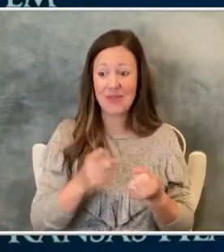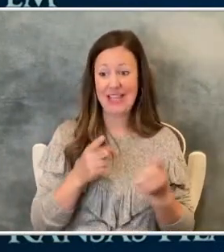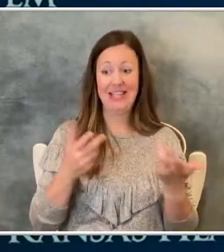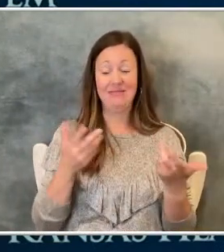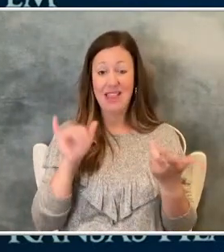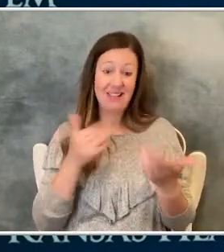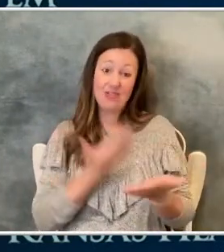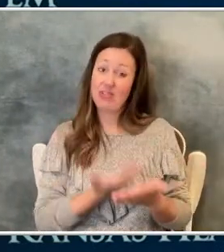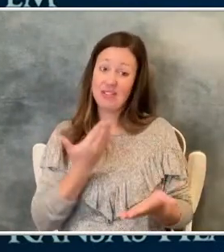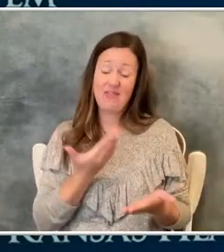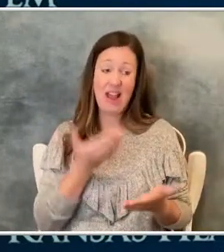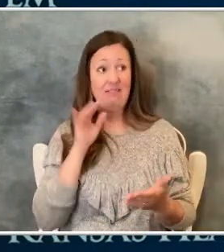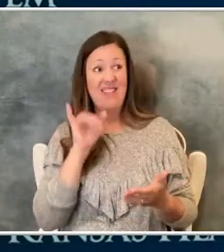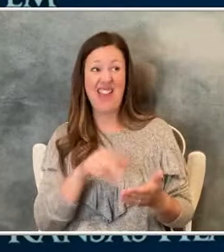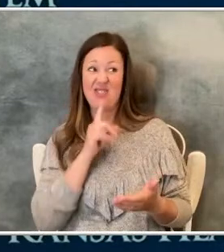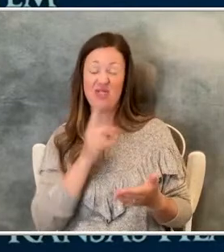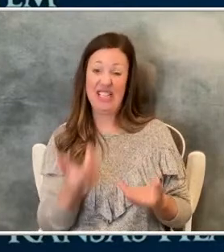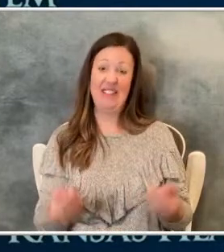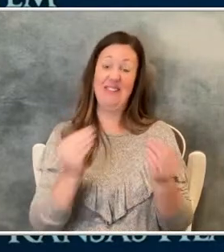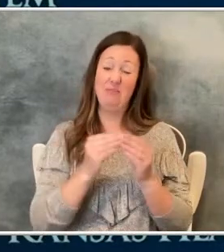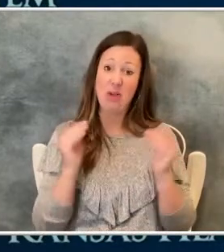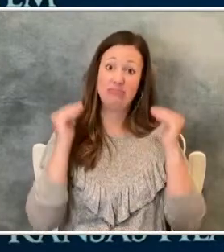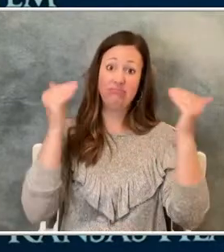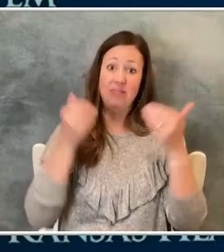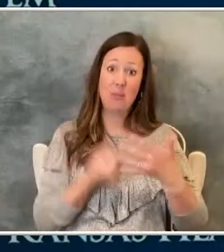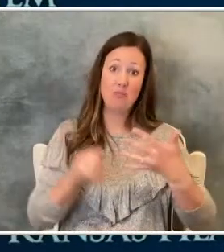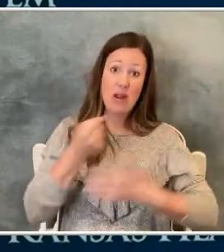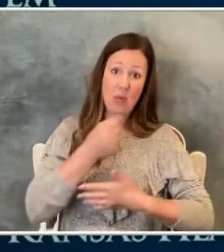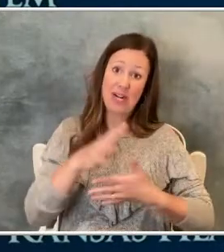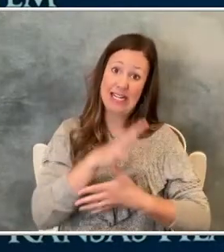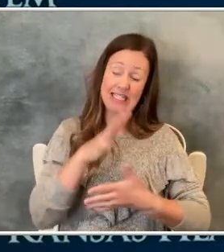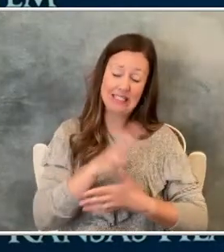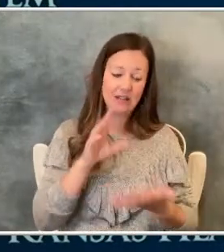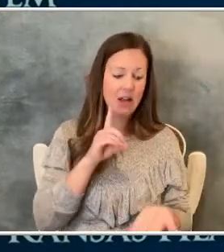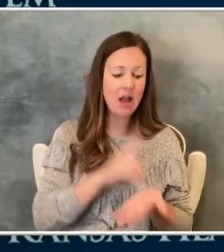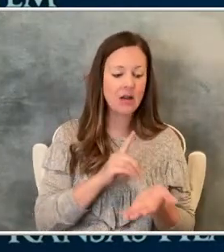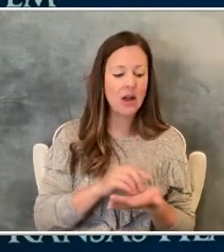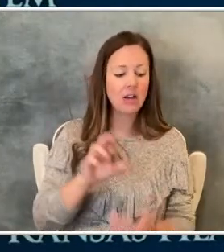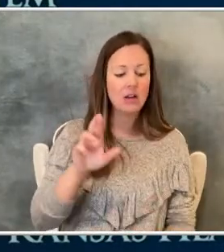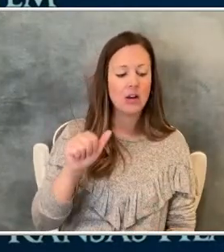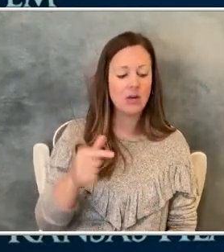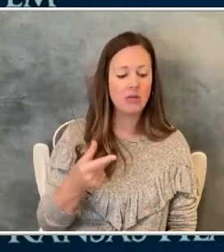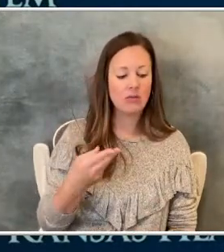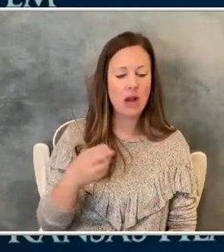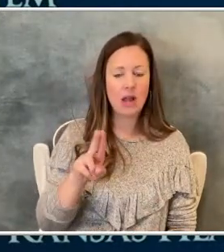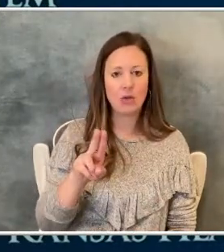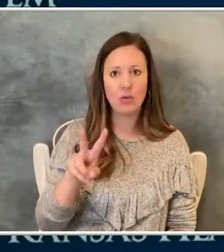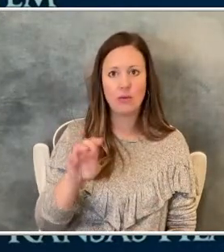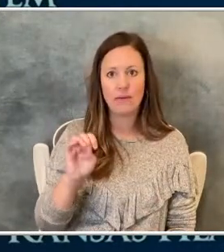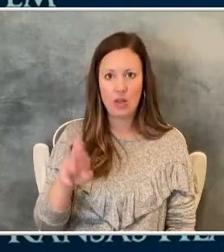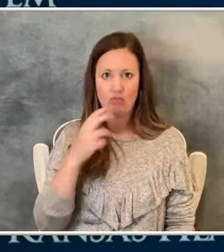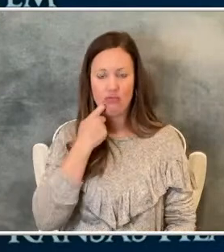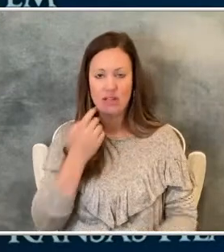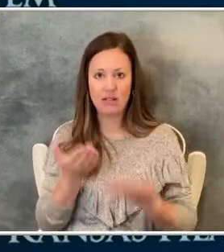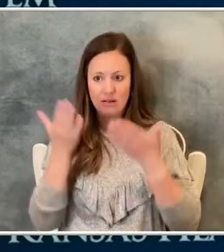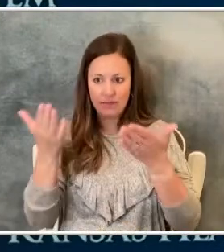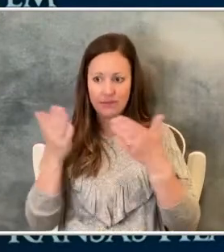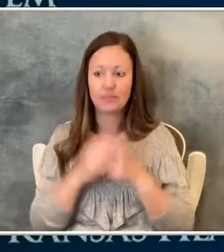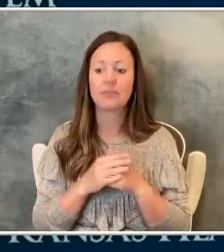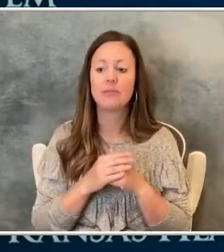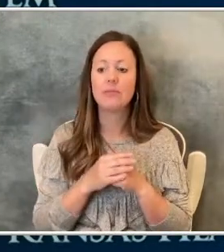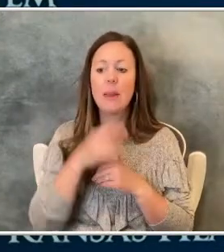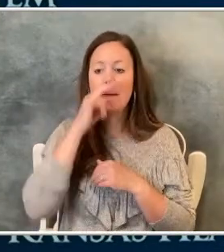priority. As Dr. Agravir brought up, the Pediatric Guidelines recommends testing for lipid panels,